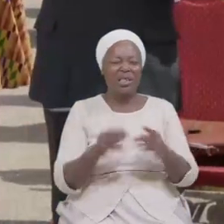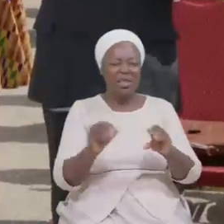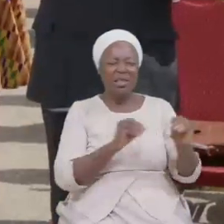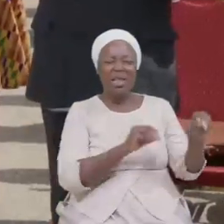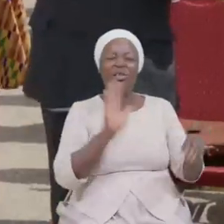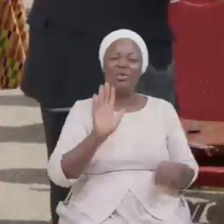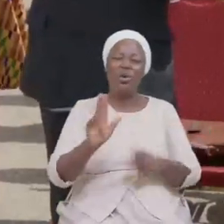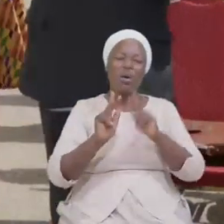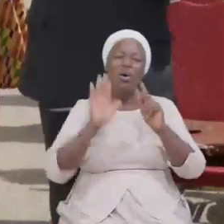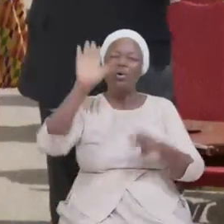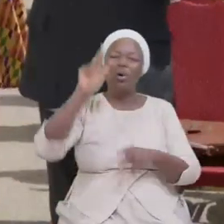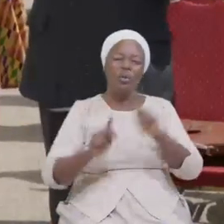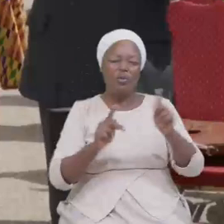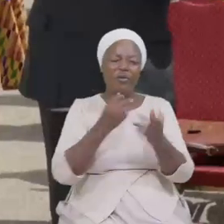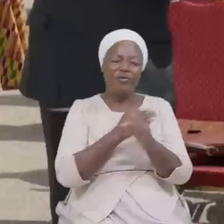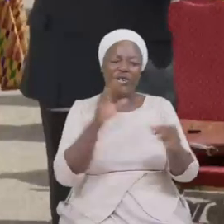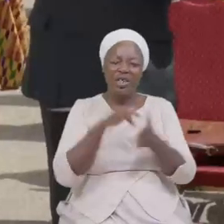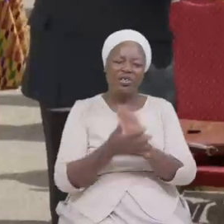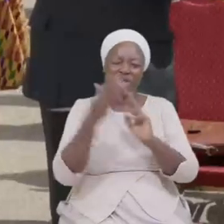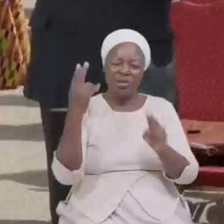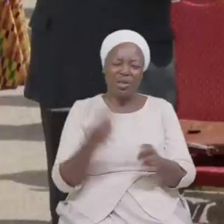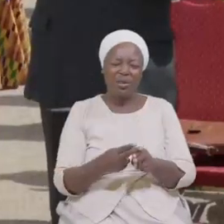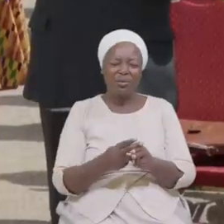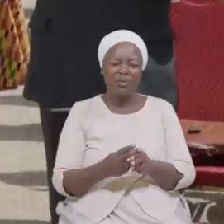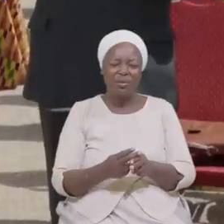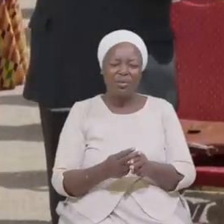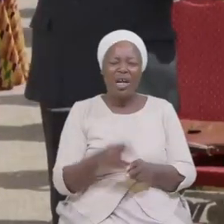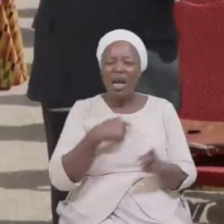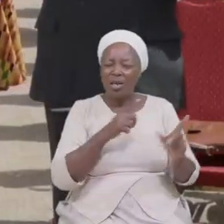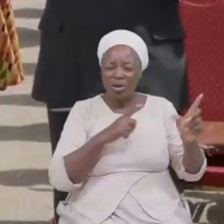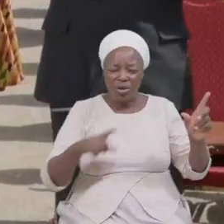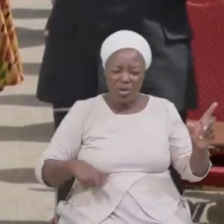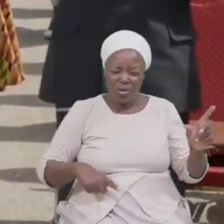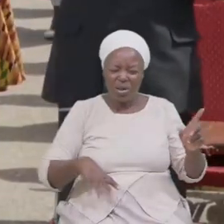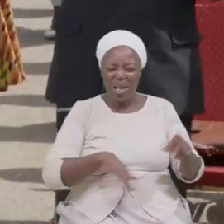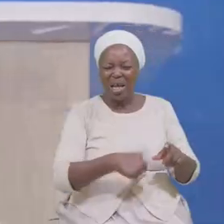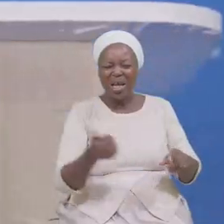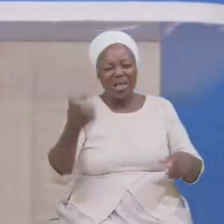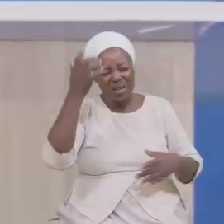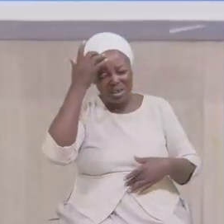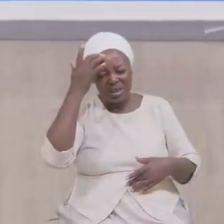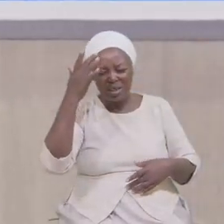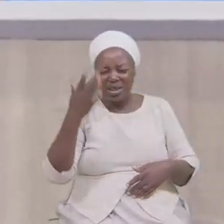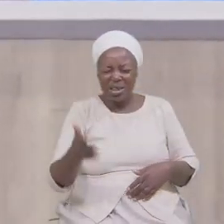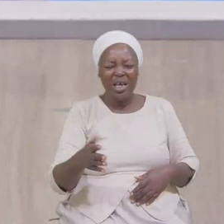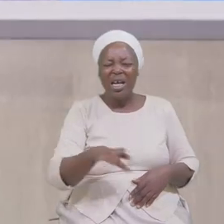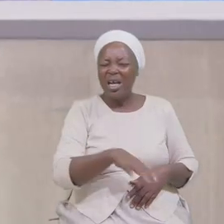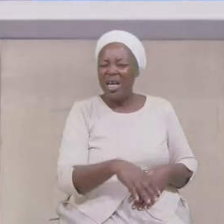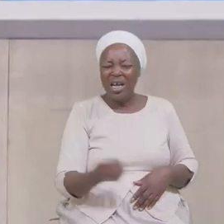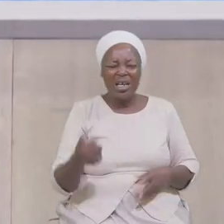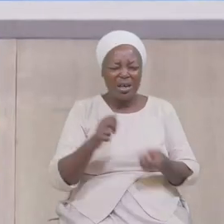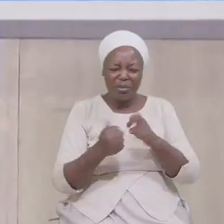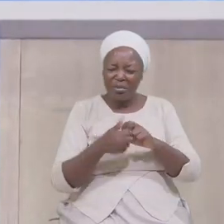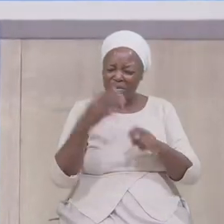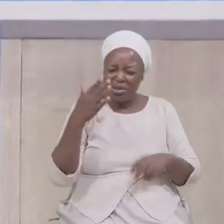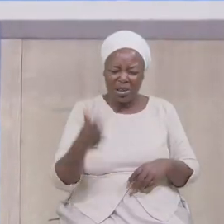free in Jesus' name. And Lord, any infirmity there, any sickness there,